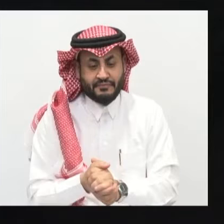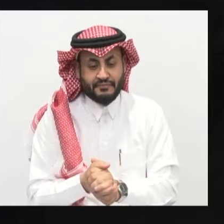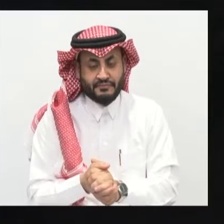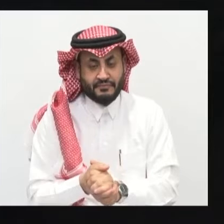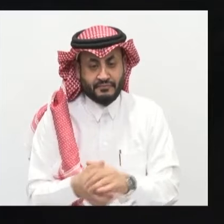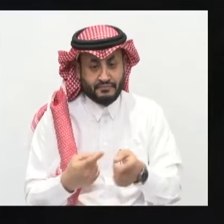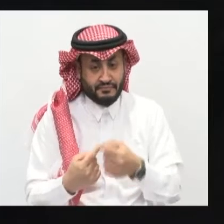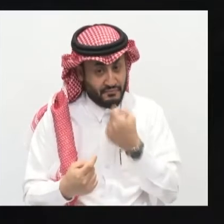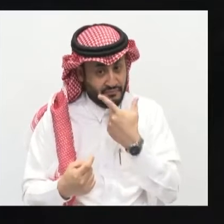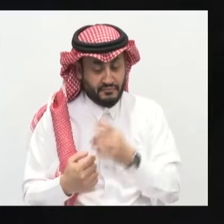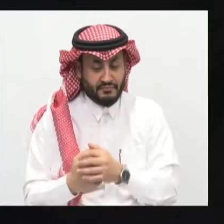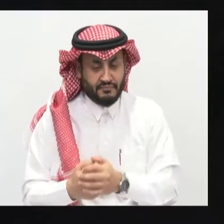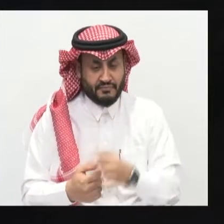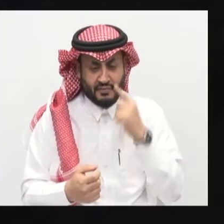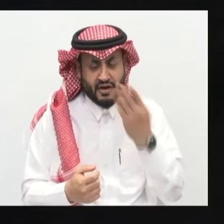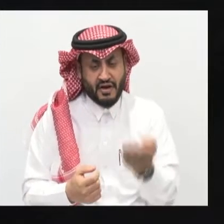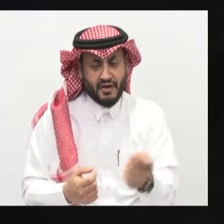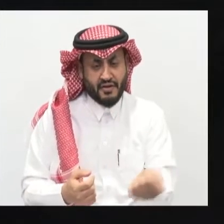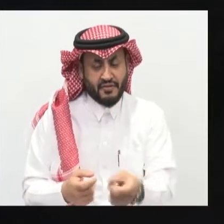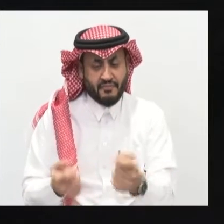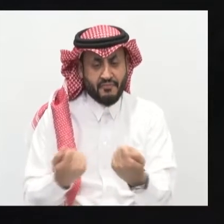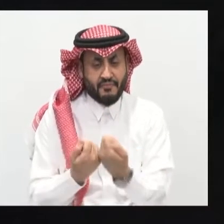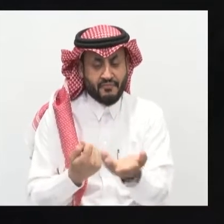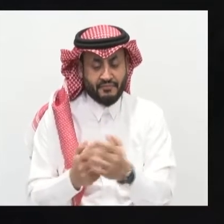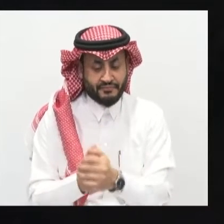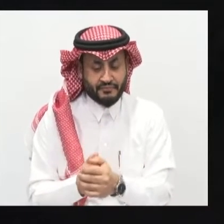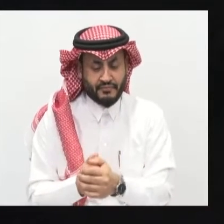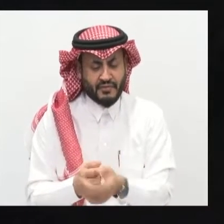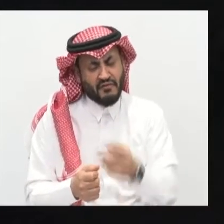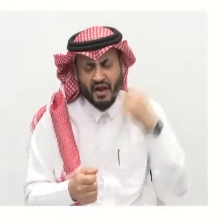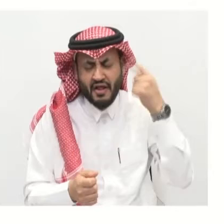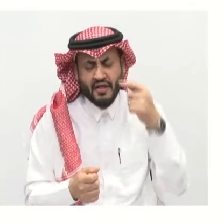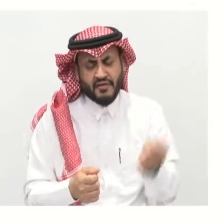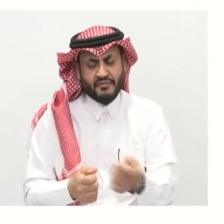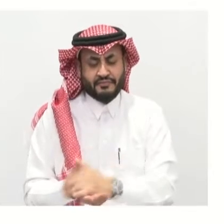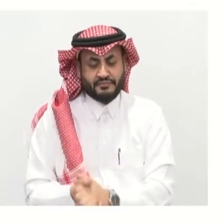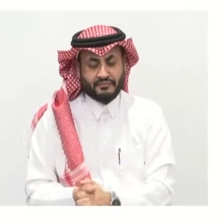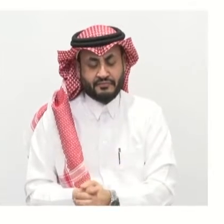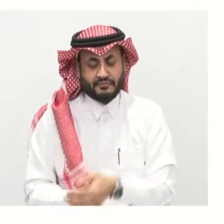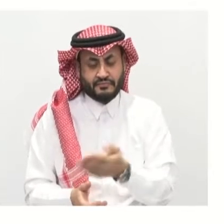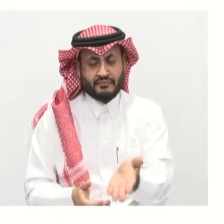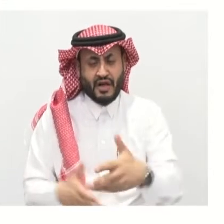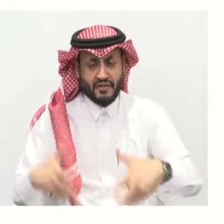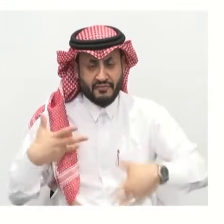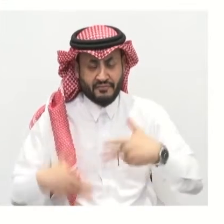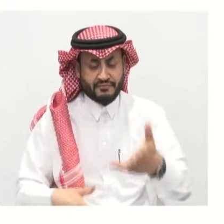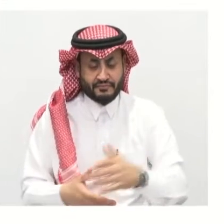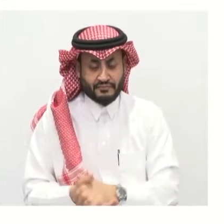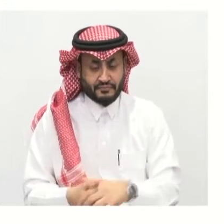Happy. So let's write the words together. As I write, maybe you can think of something, okay? Let's write the